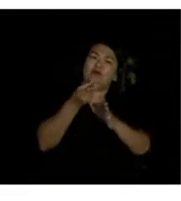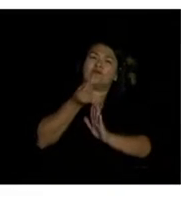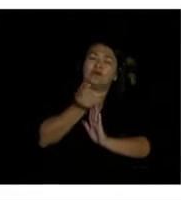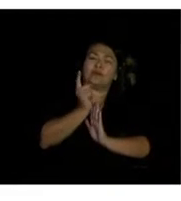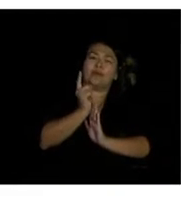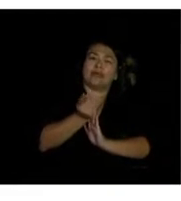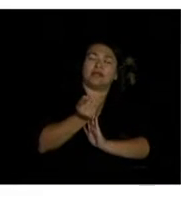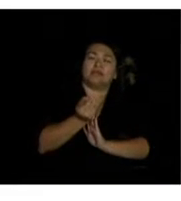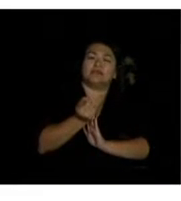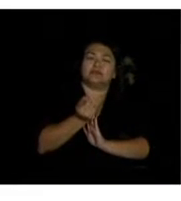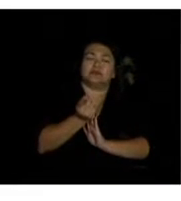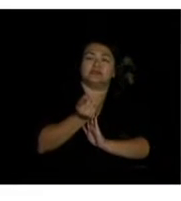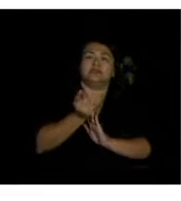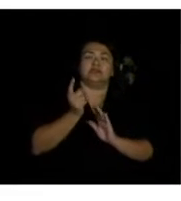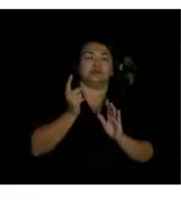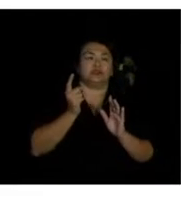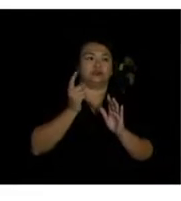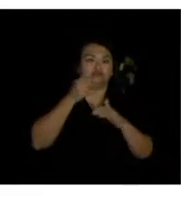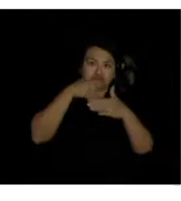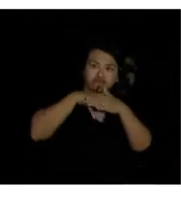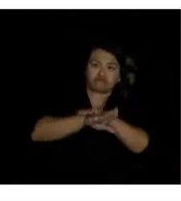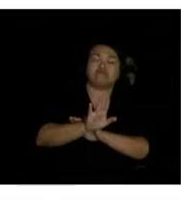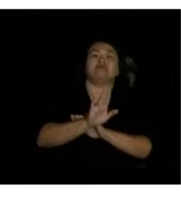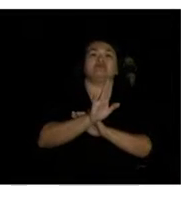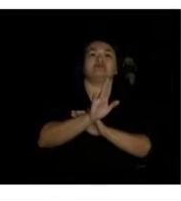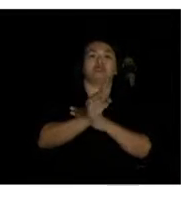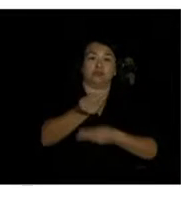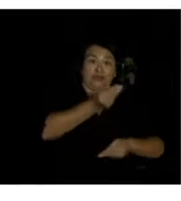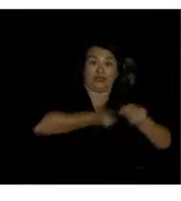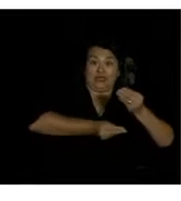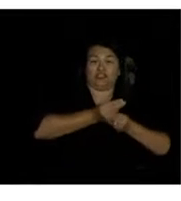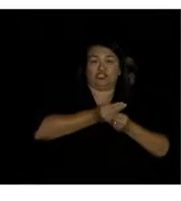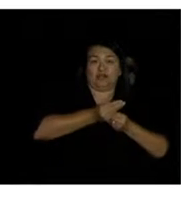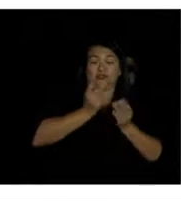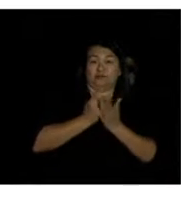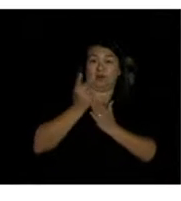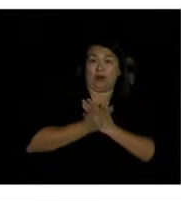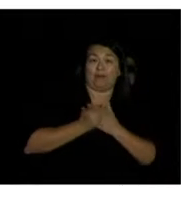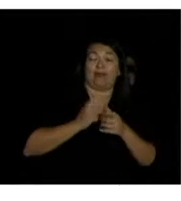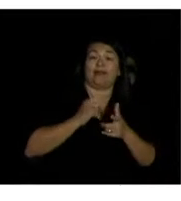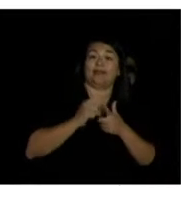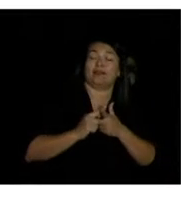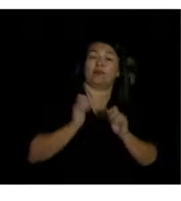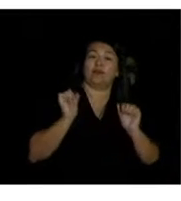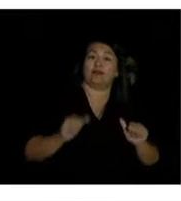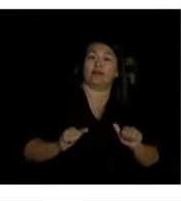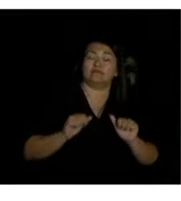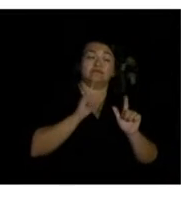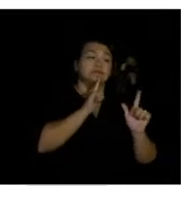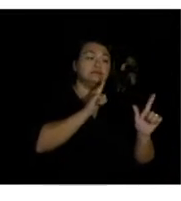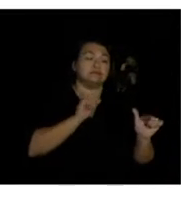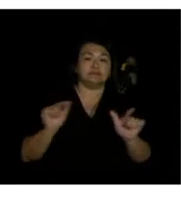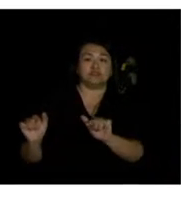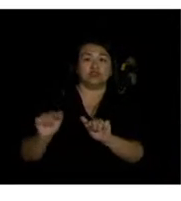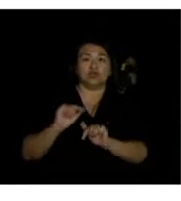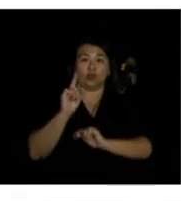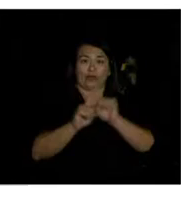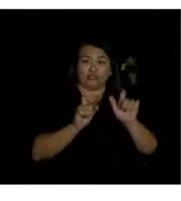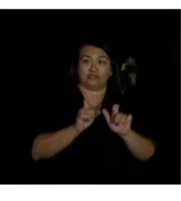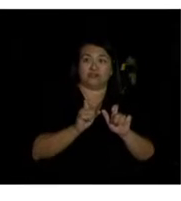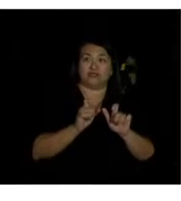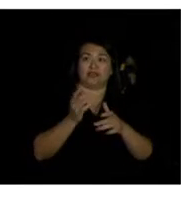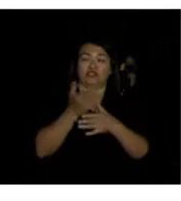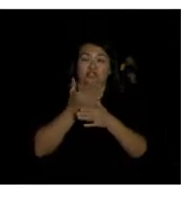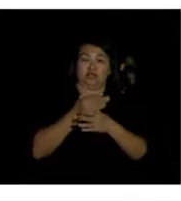to get into the exchange and begin to answer the questions and share your